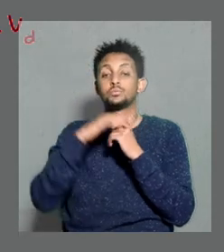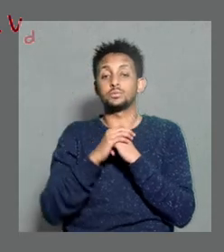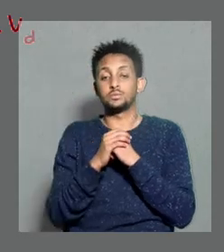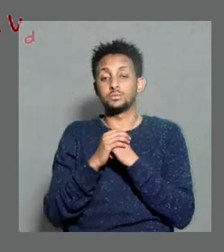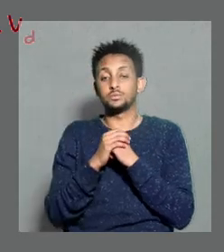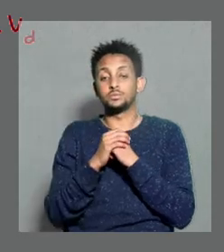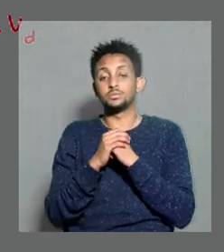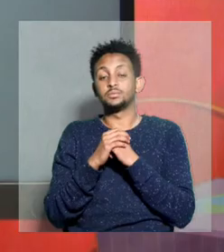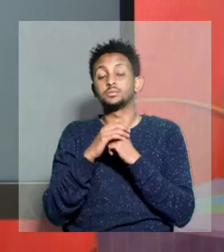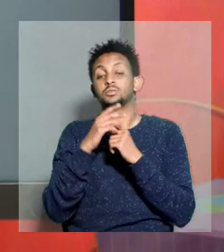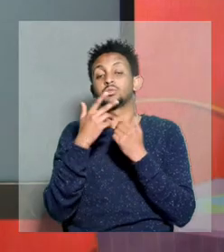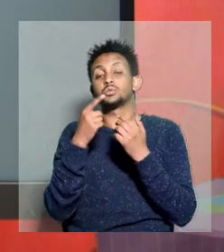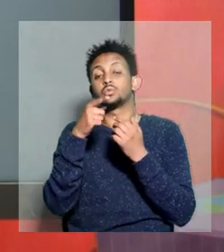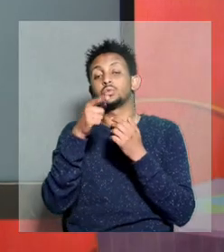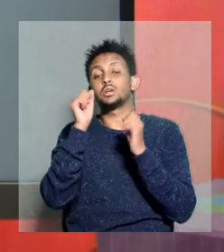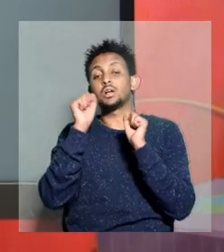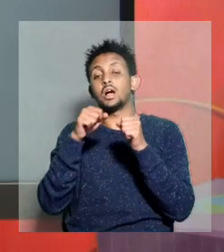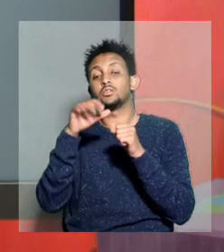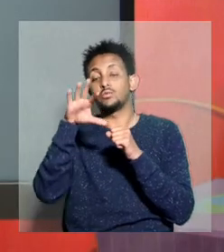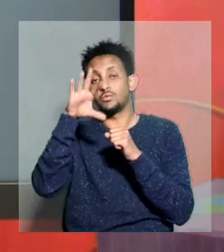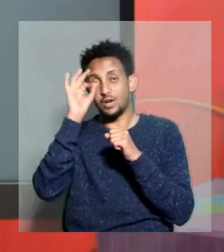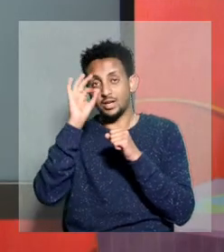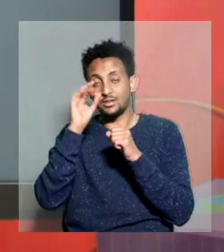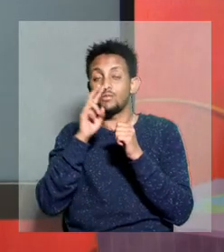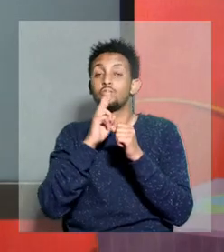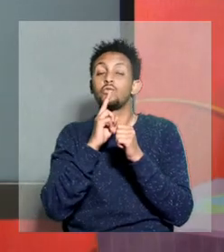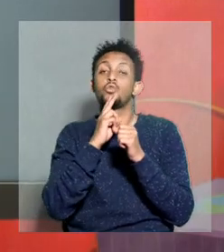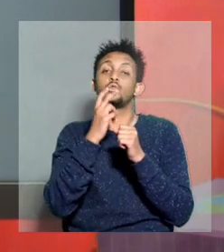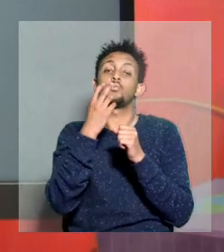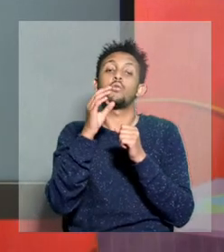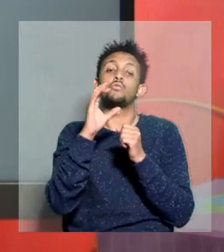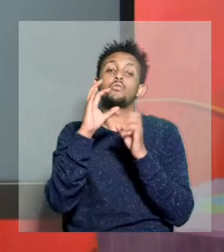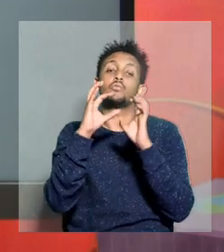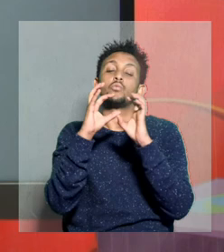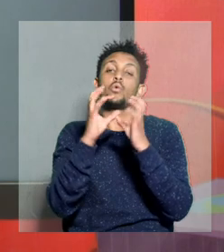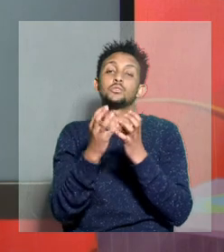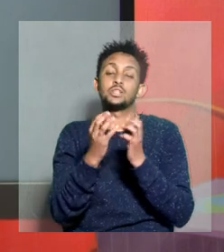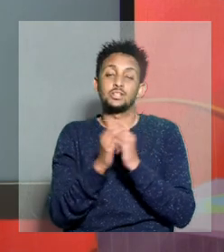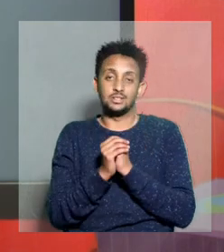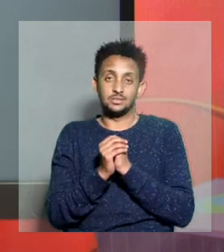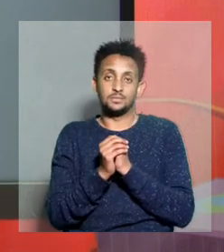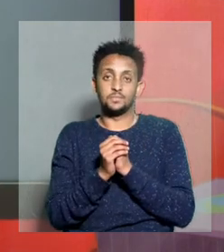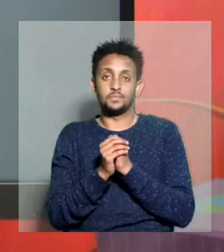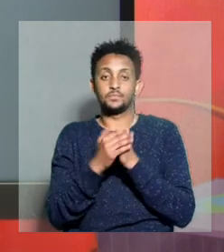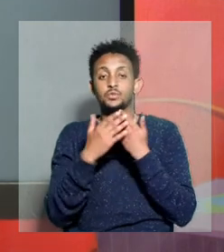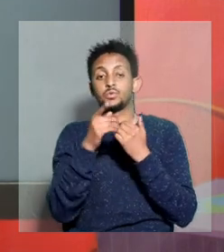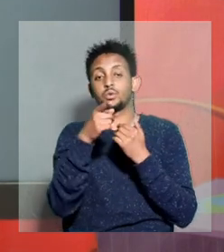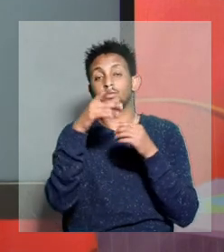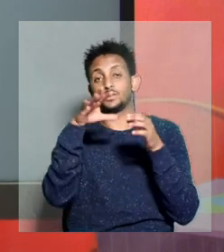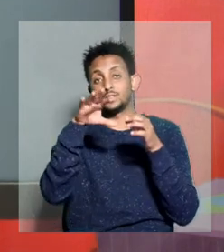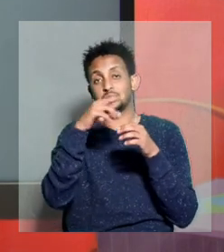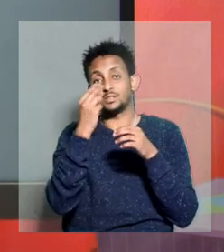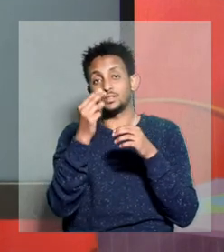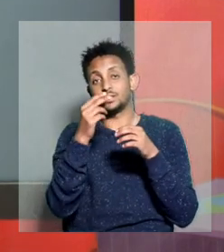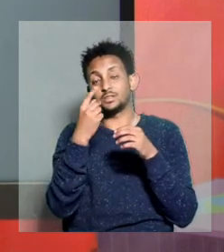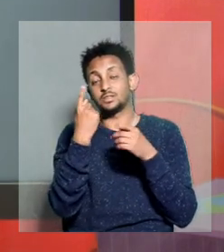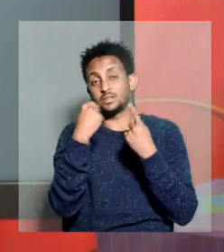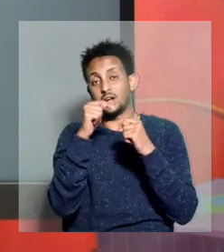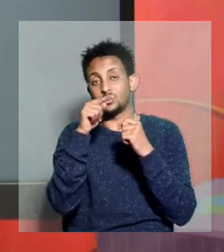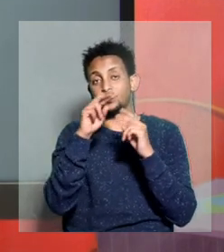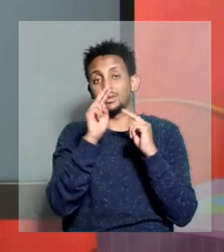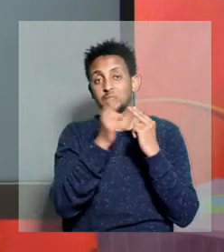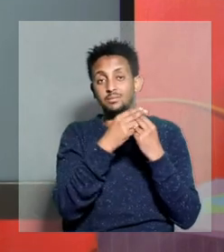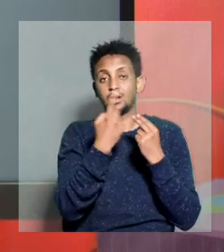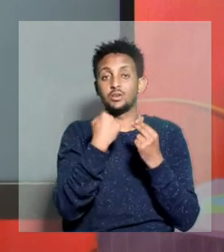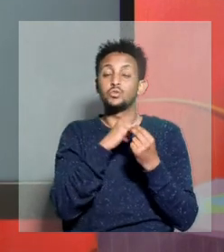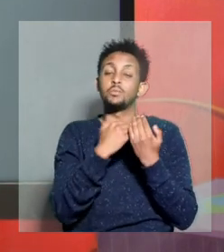you should have 2 cube. So that you can find the volume of the object. So if you are trying to multiply this, you